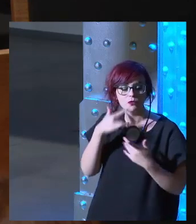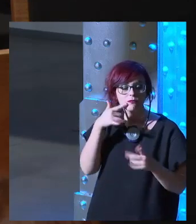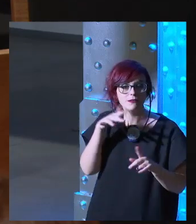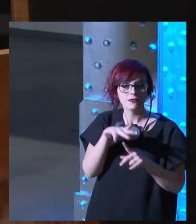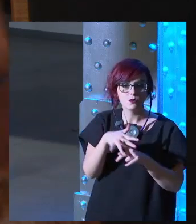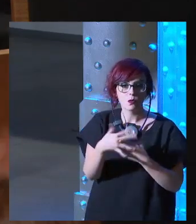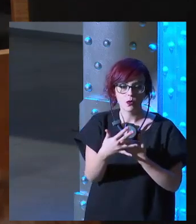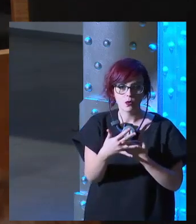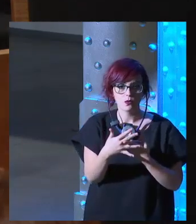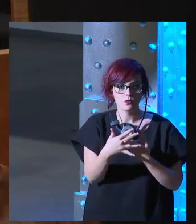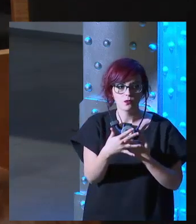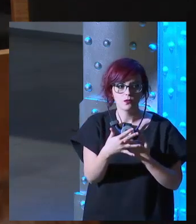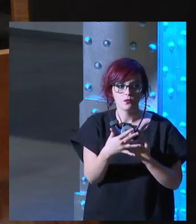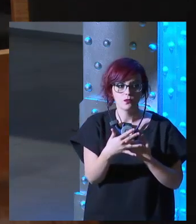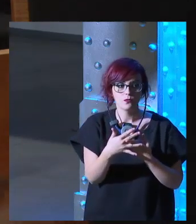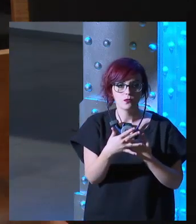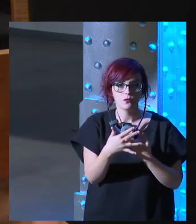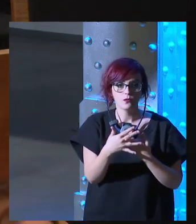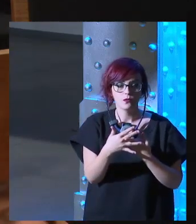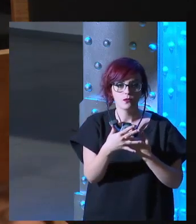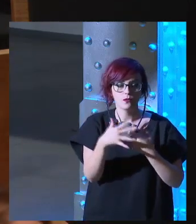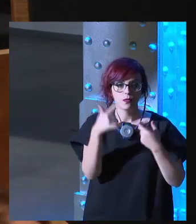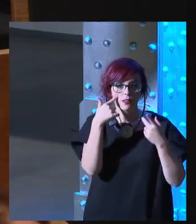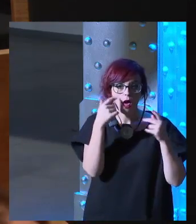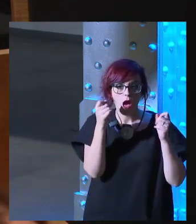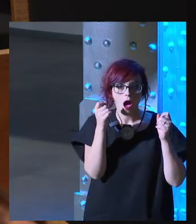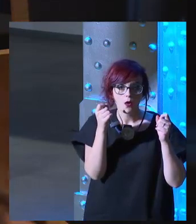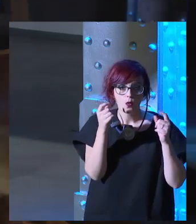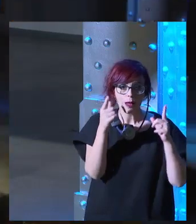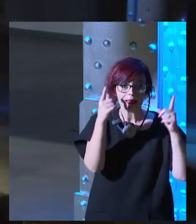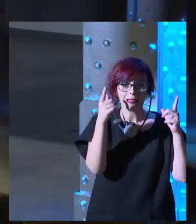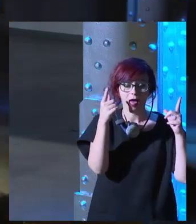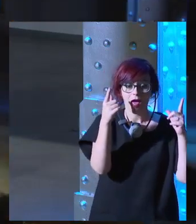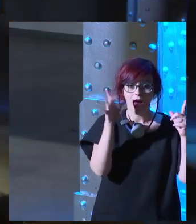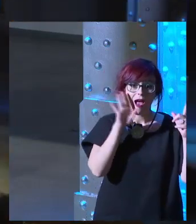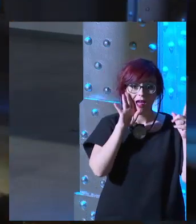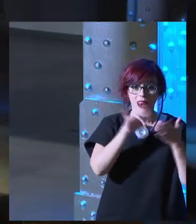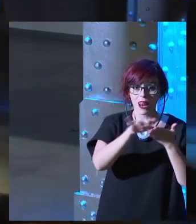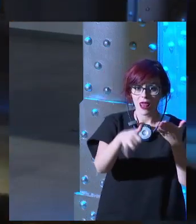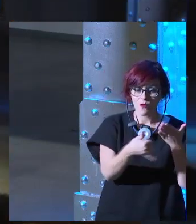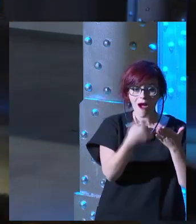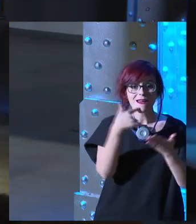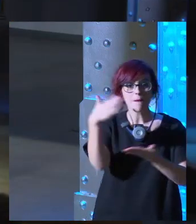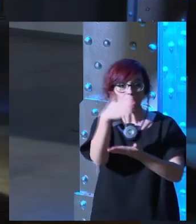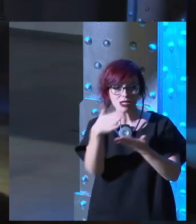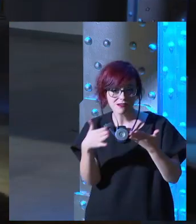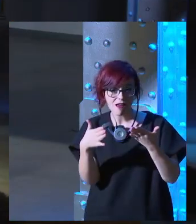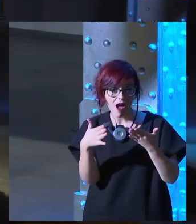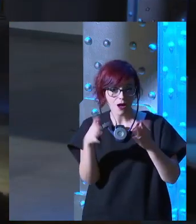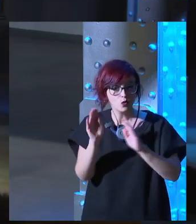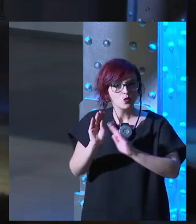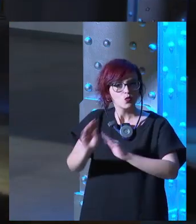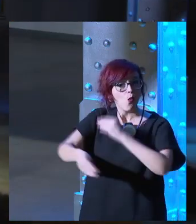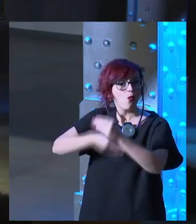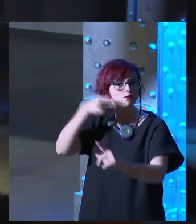the language of the world is the language of poetry? Thank you. Well, by reading it. Although I